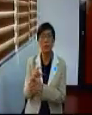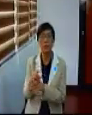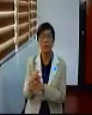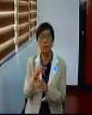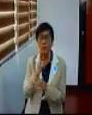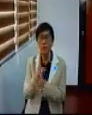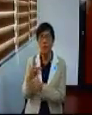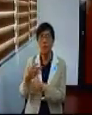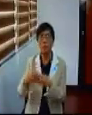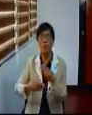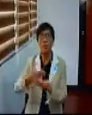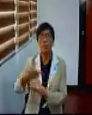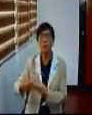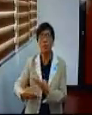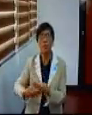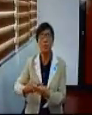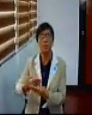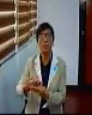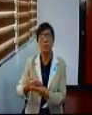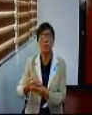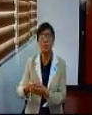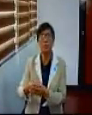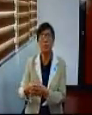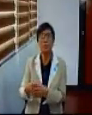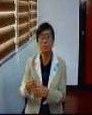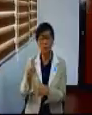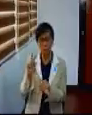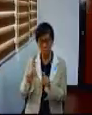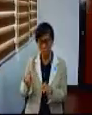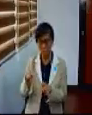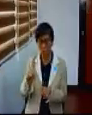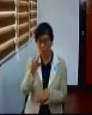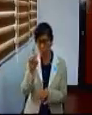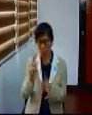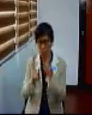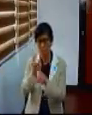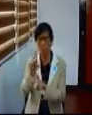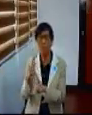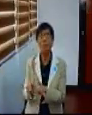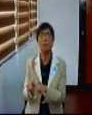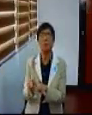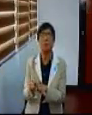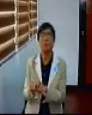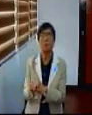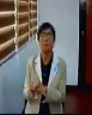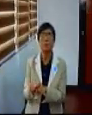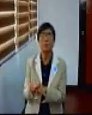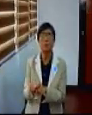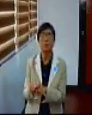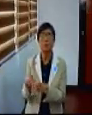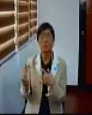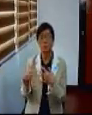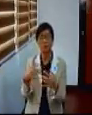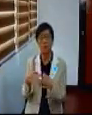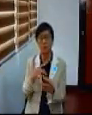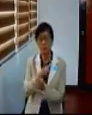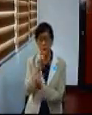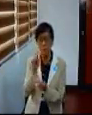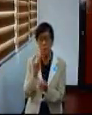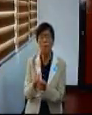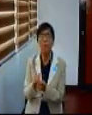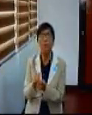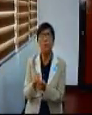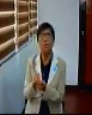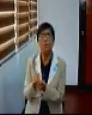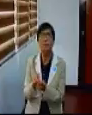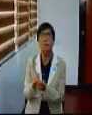with an opportunity to be cross-examined in a quasi-judicial form, whether it's appropriate to